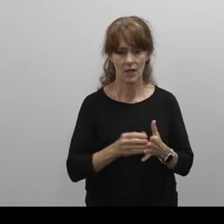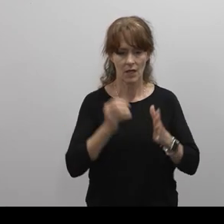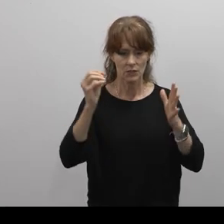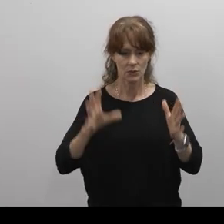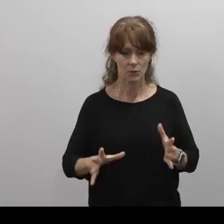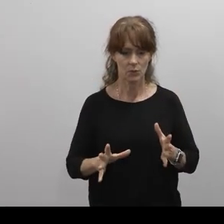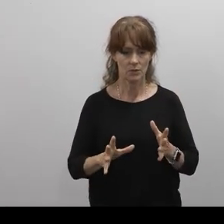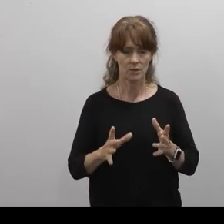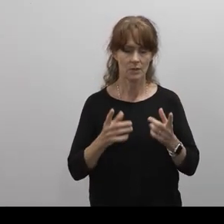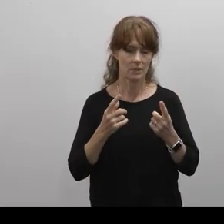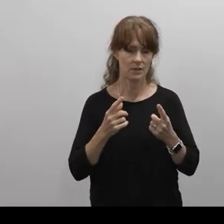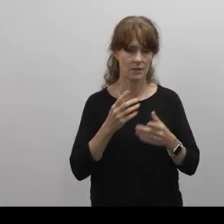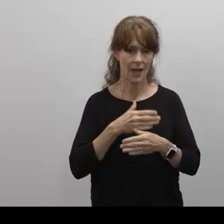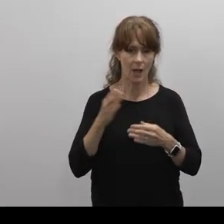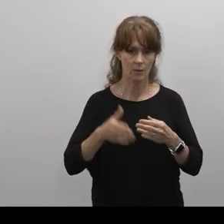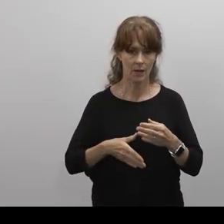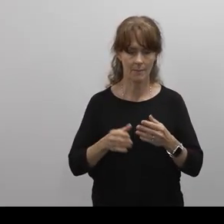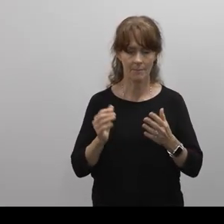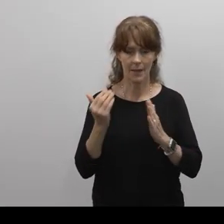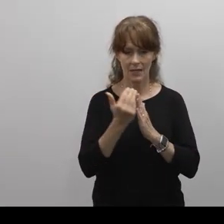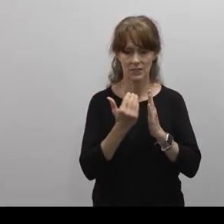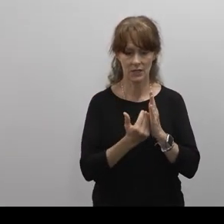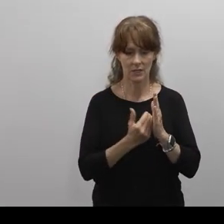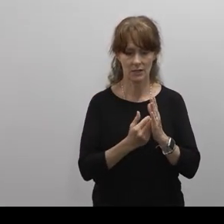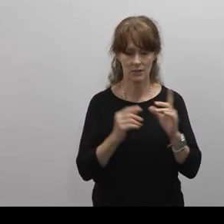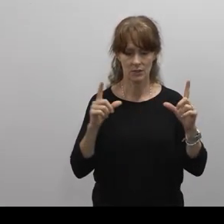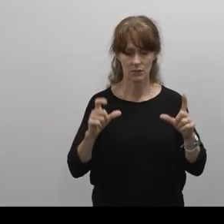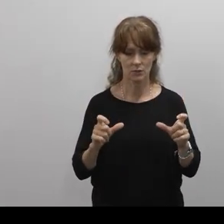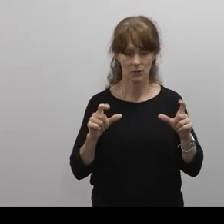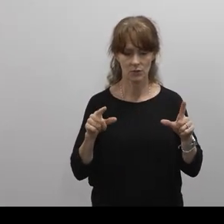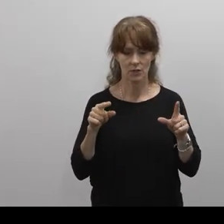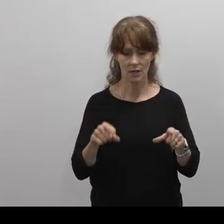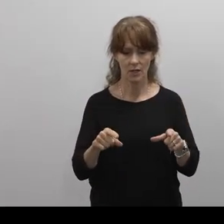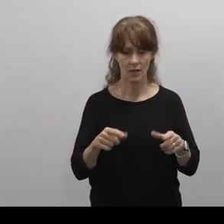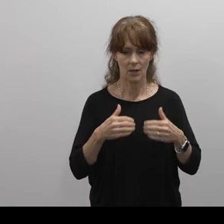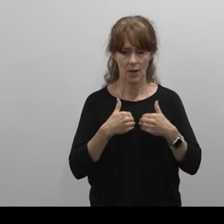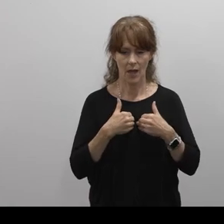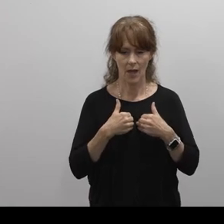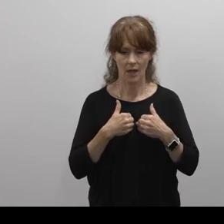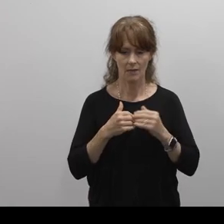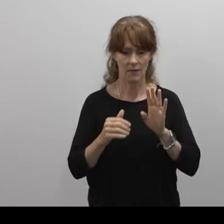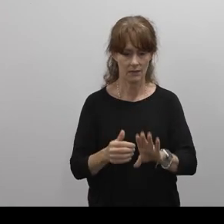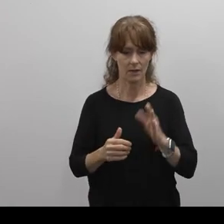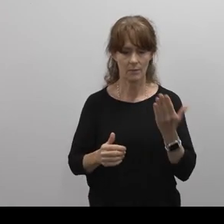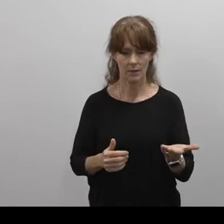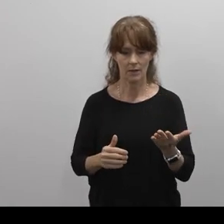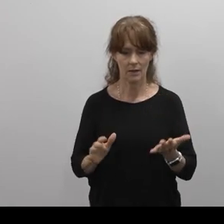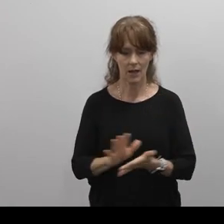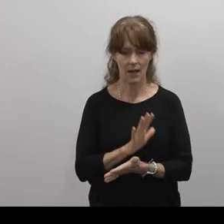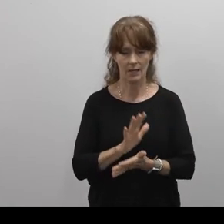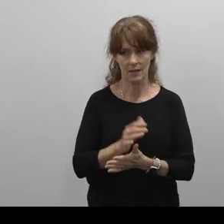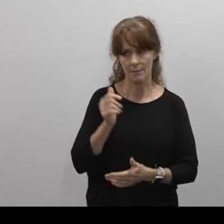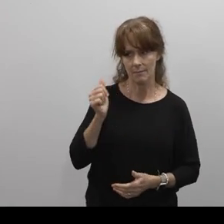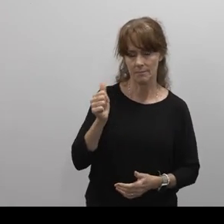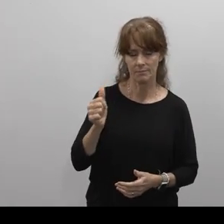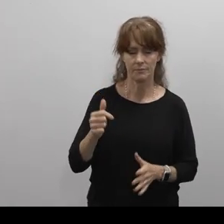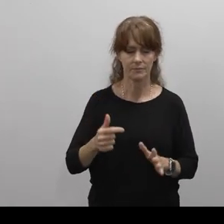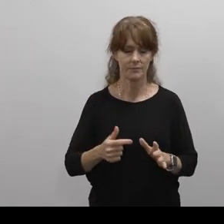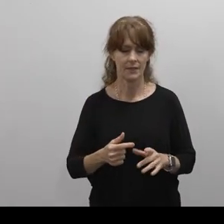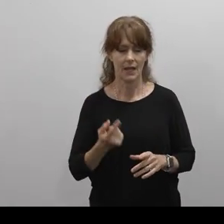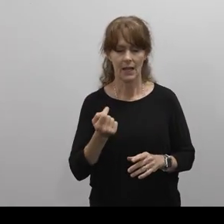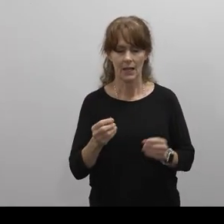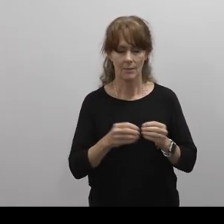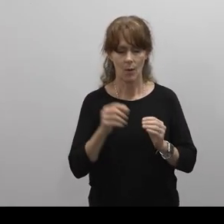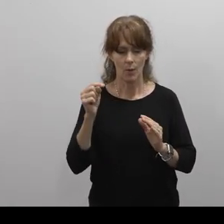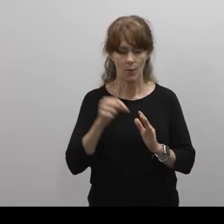focused agenda format. So there's a screenshot on this slide. You actually have a double-sided handout that just gives you a little bit